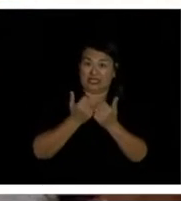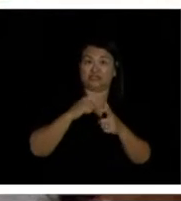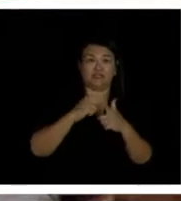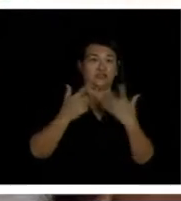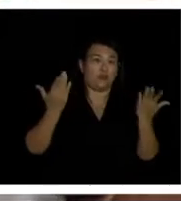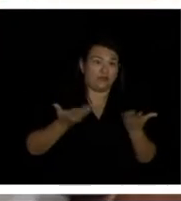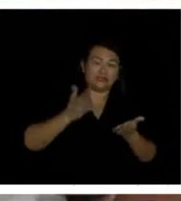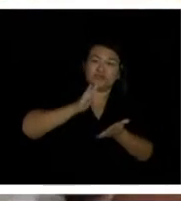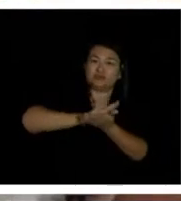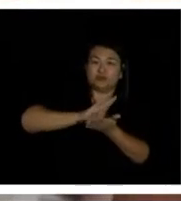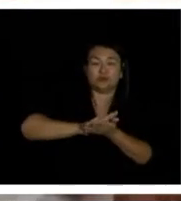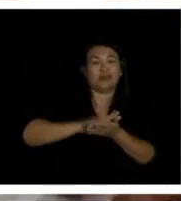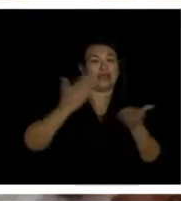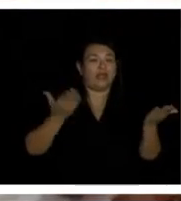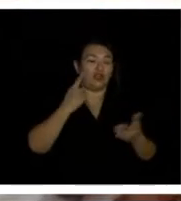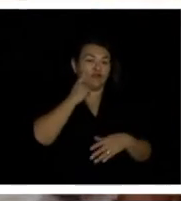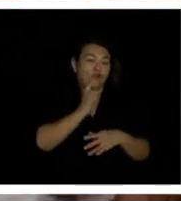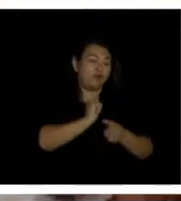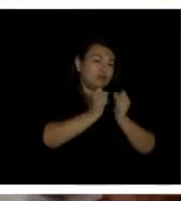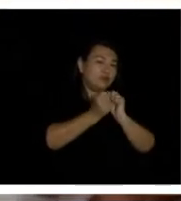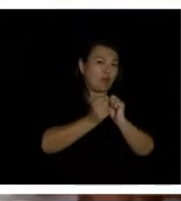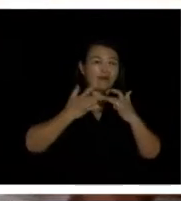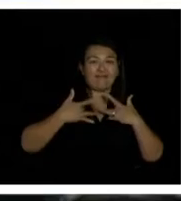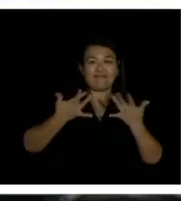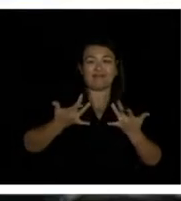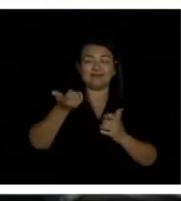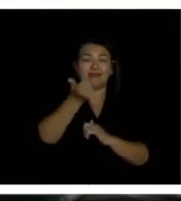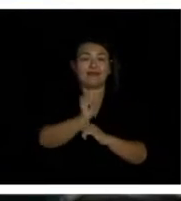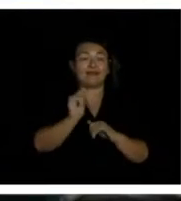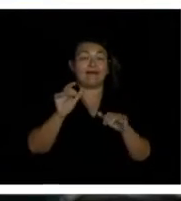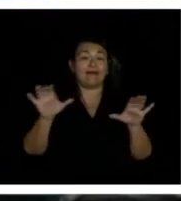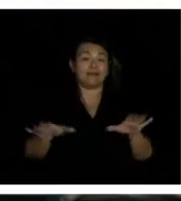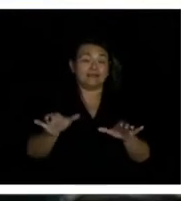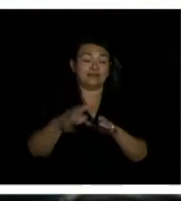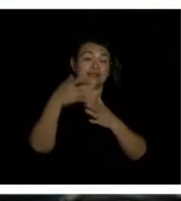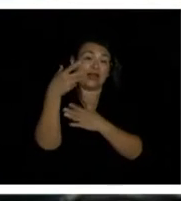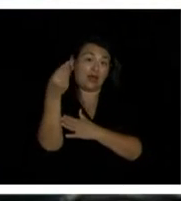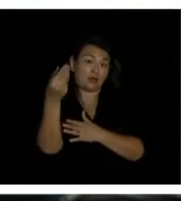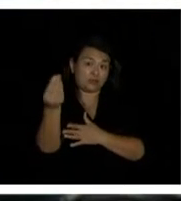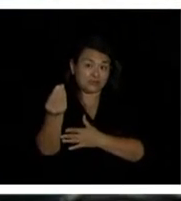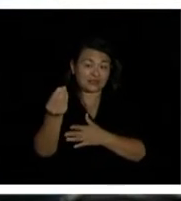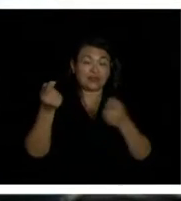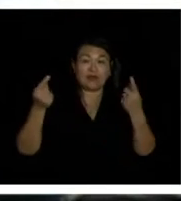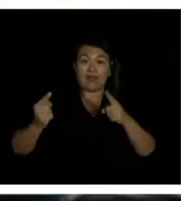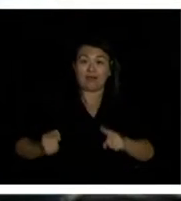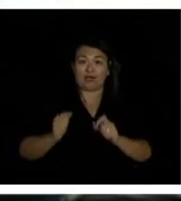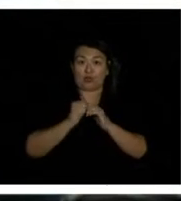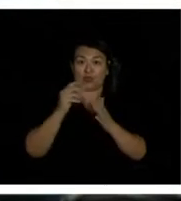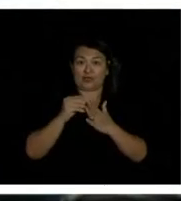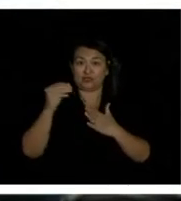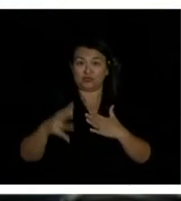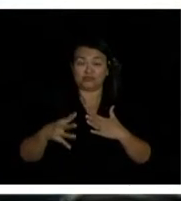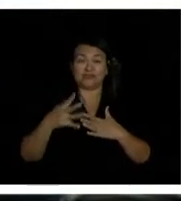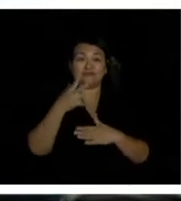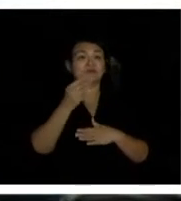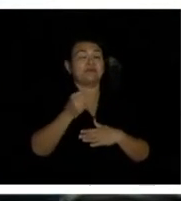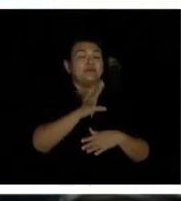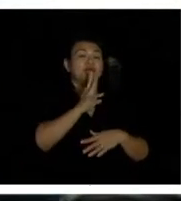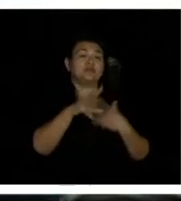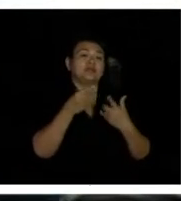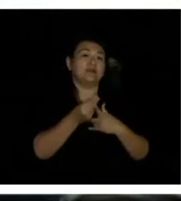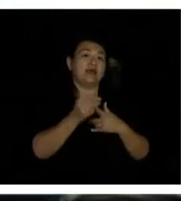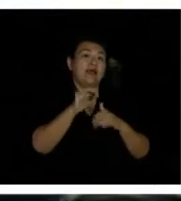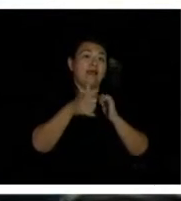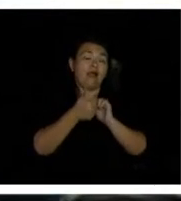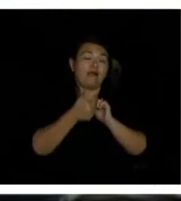here at sporting events or any activities that are outside that are happening with the students. And we talked about how they've